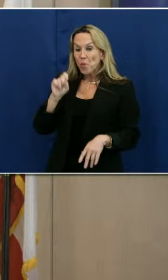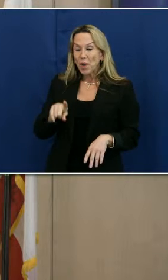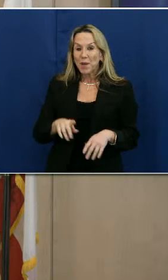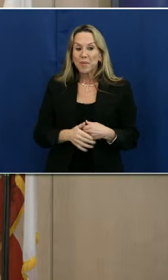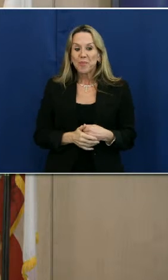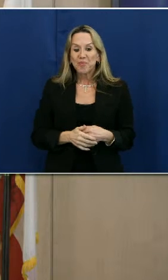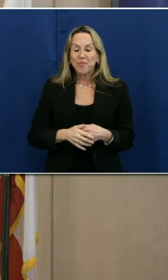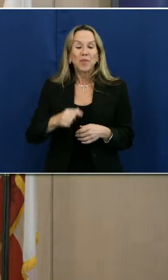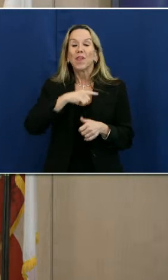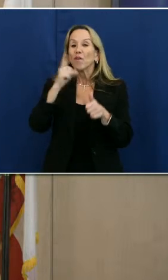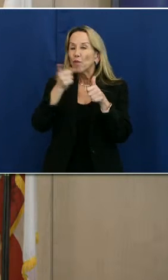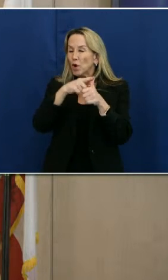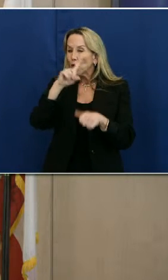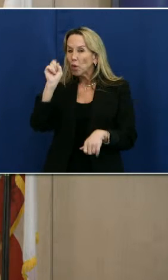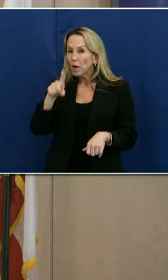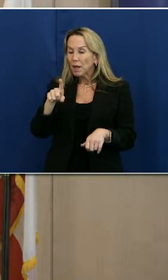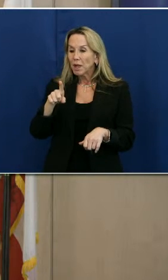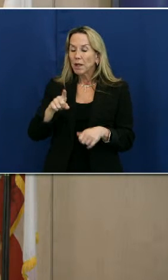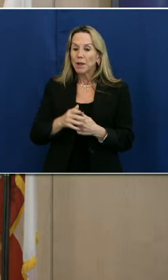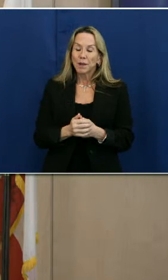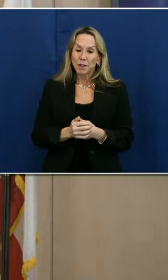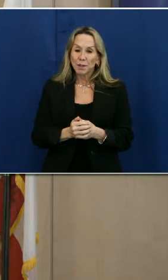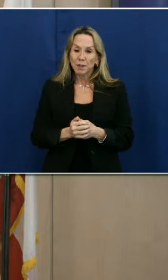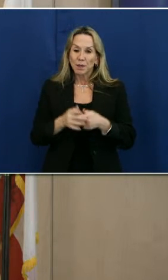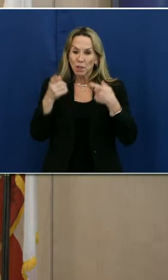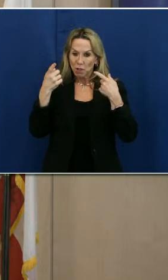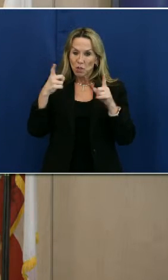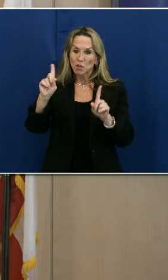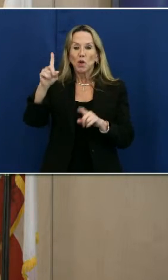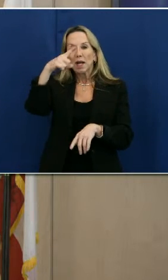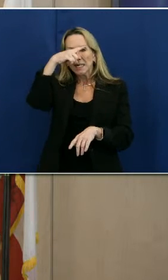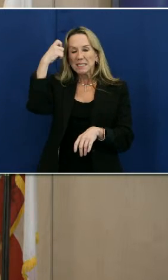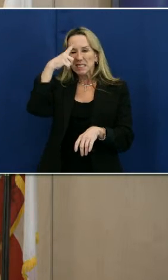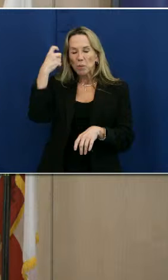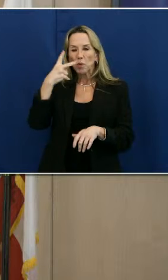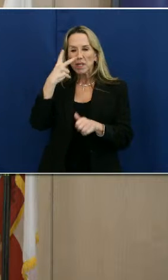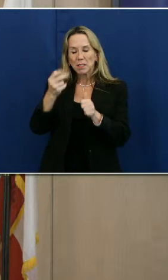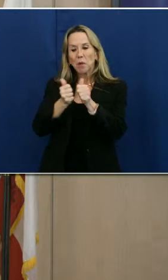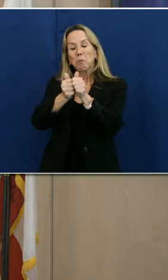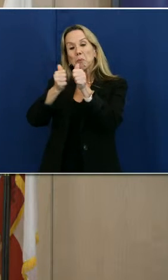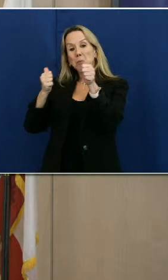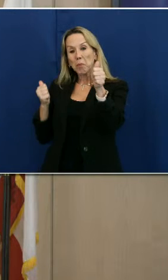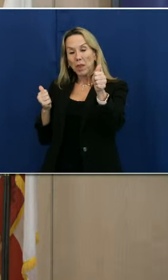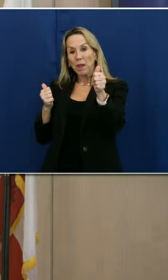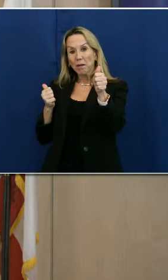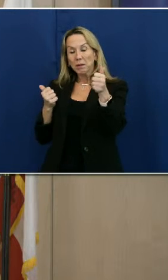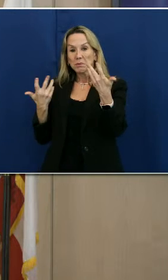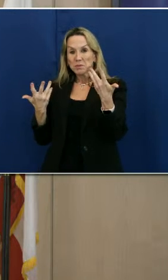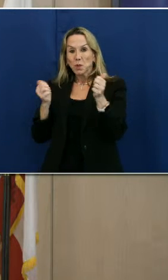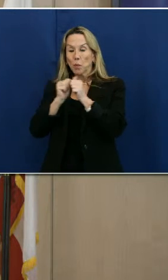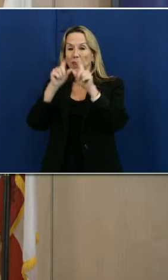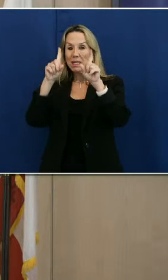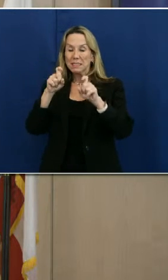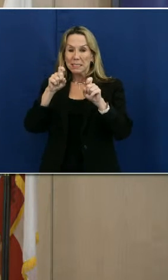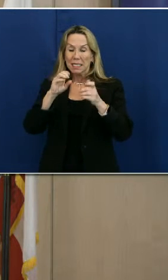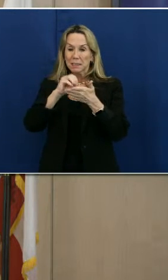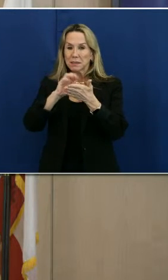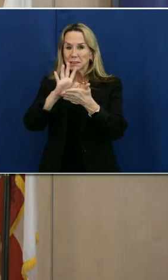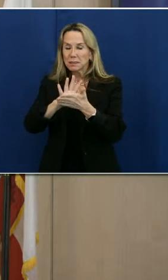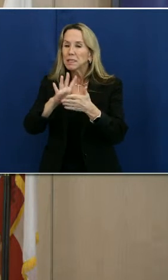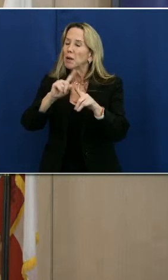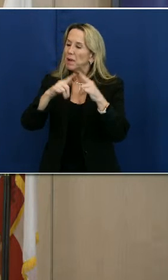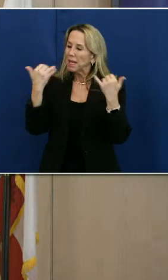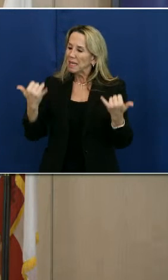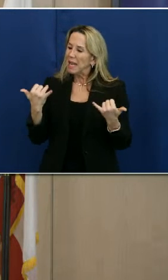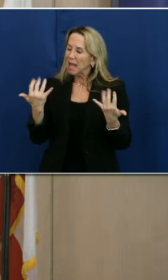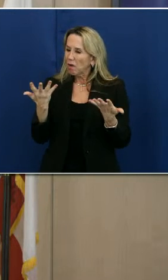summer, we saw some delays at labs. And with the increase now of testing school personnel, how will the county ensure labs aren't overwhelmed and